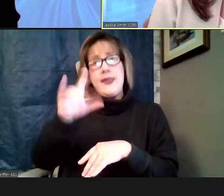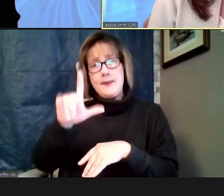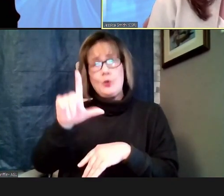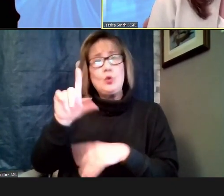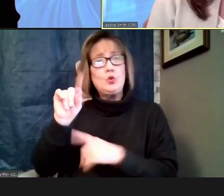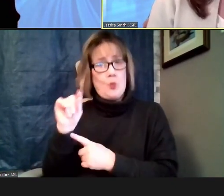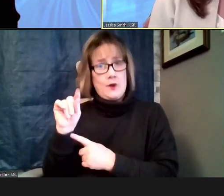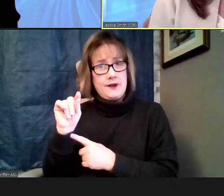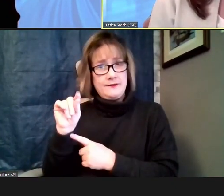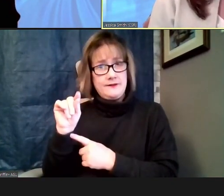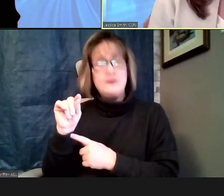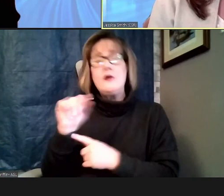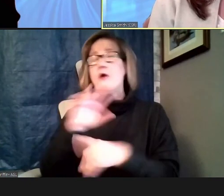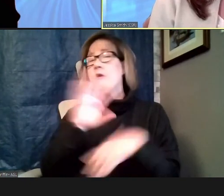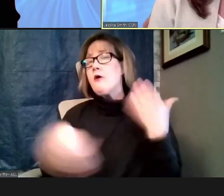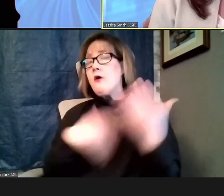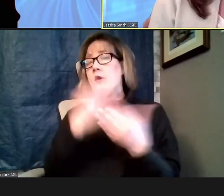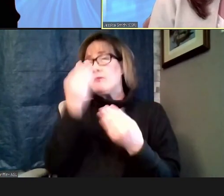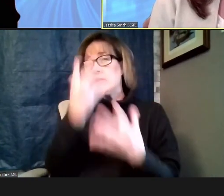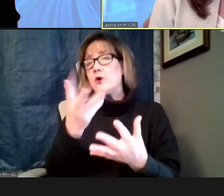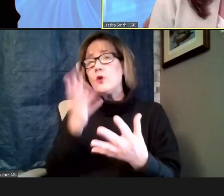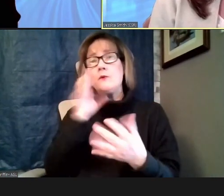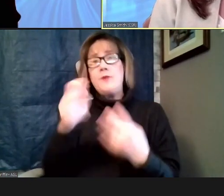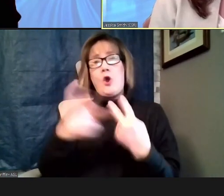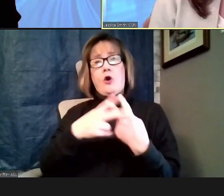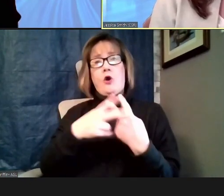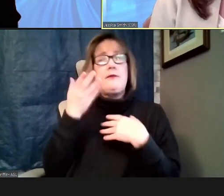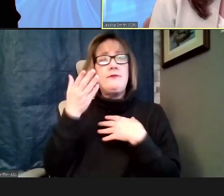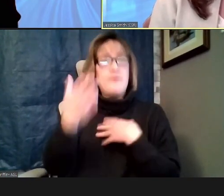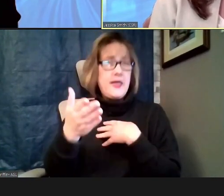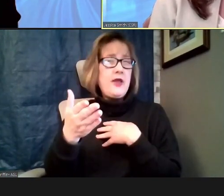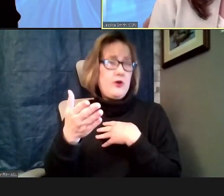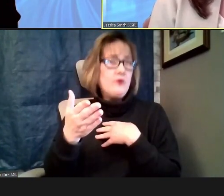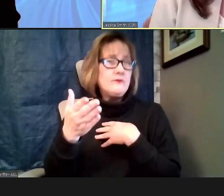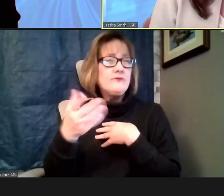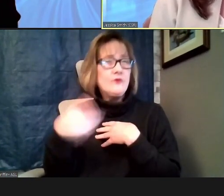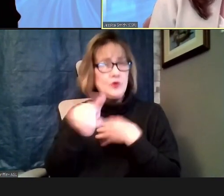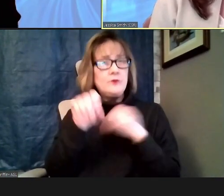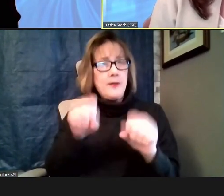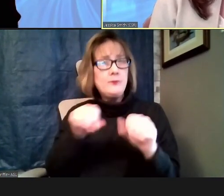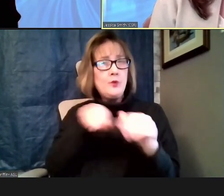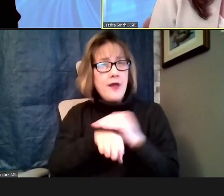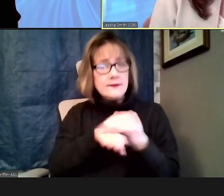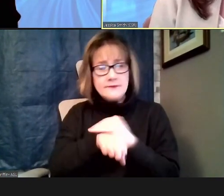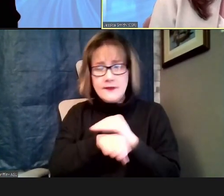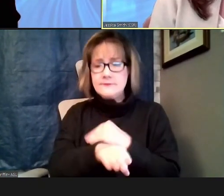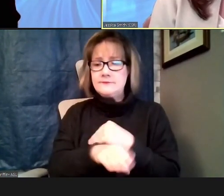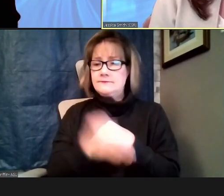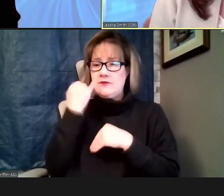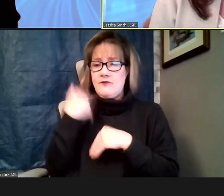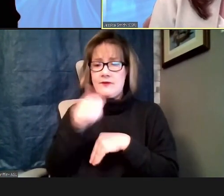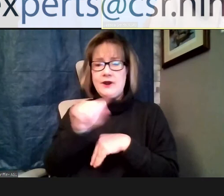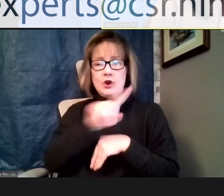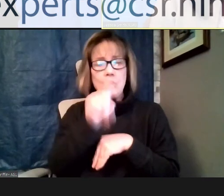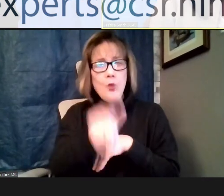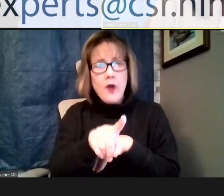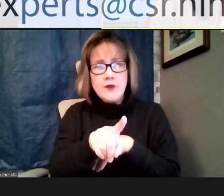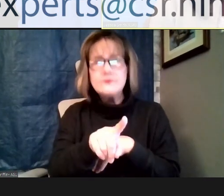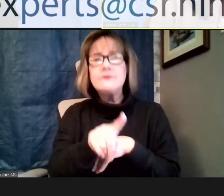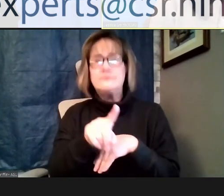So all of this information will be archived there for you to access. If you have, any questions, there's the